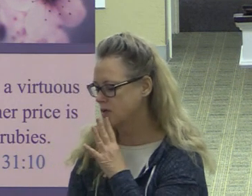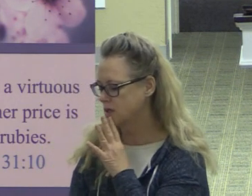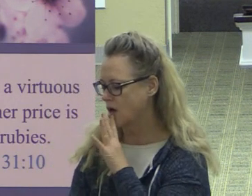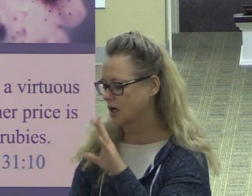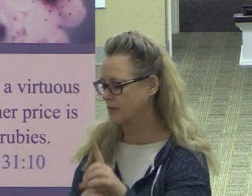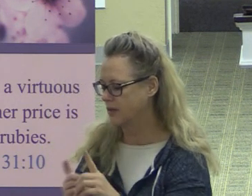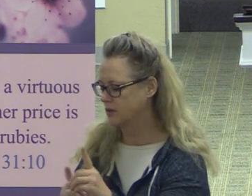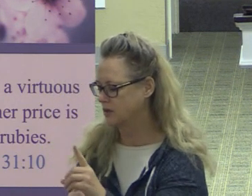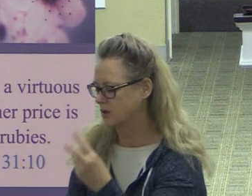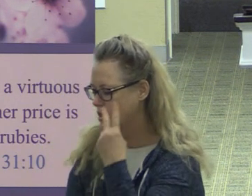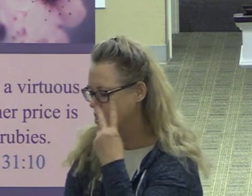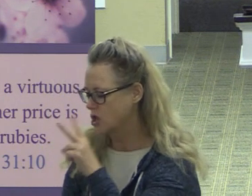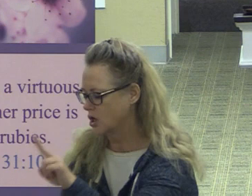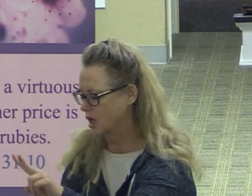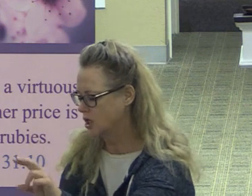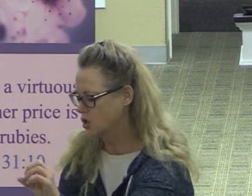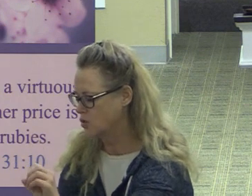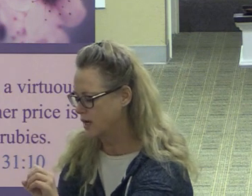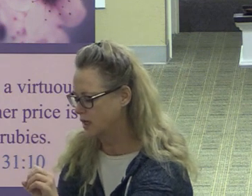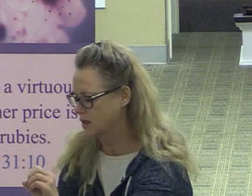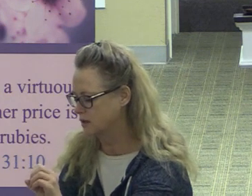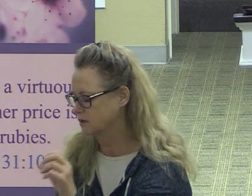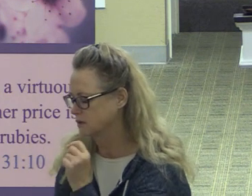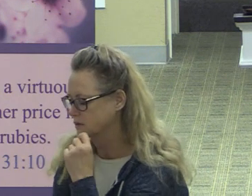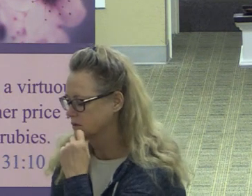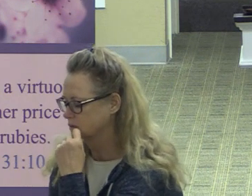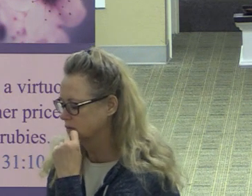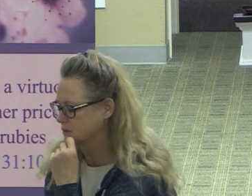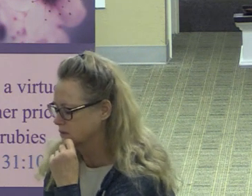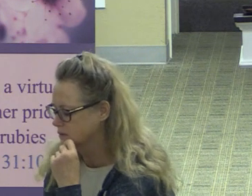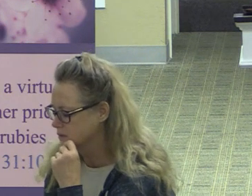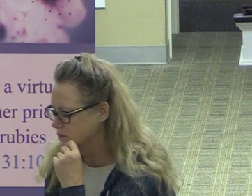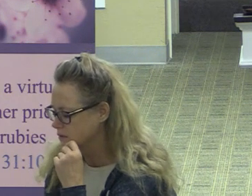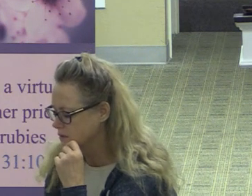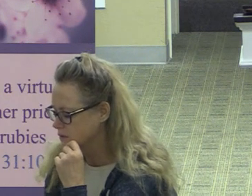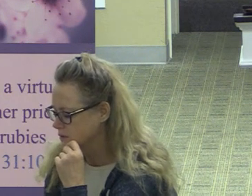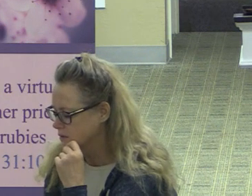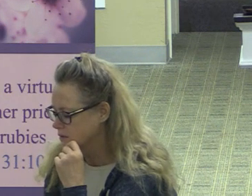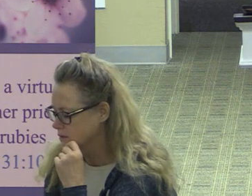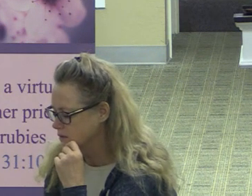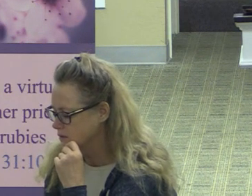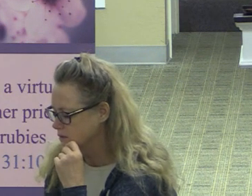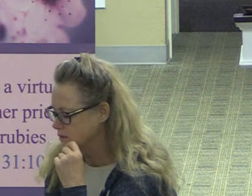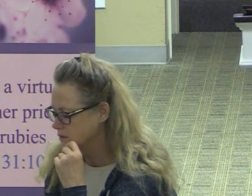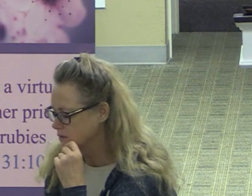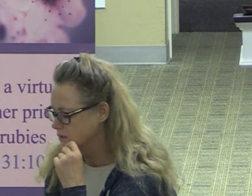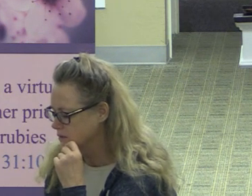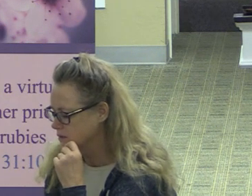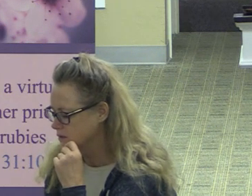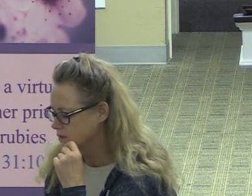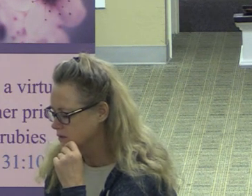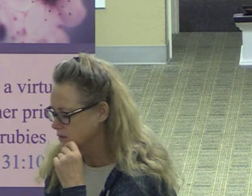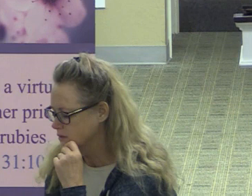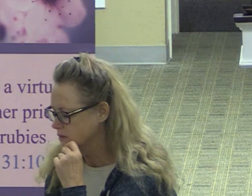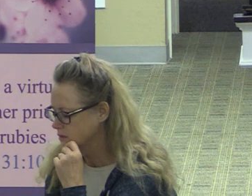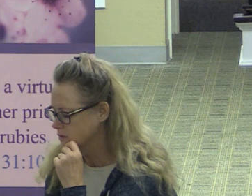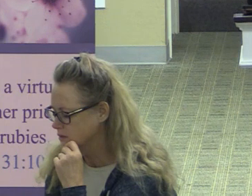but here look at verse 20. Neither pray I for these alone, but for them also which shall believe on me through their